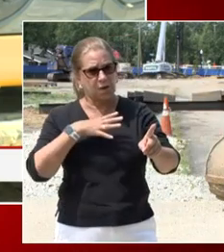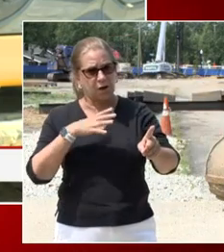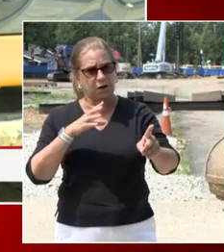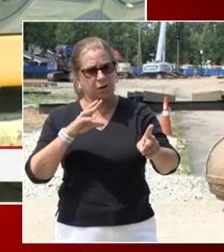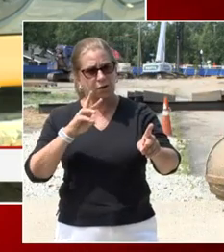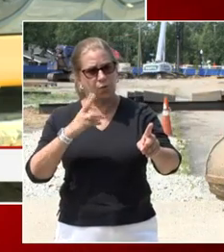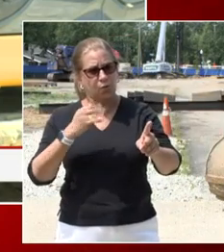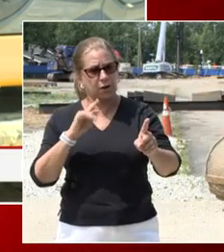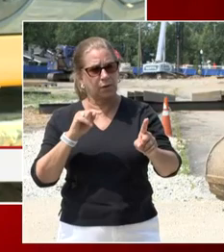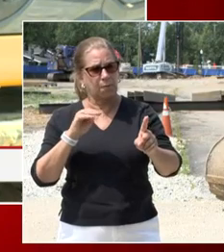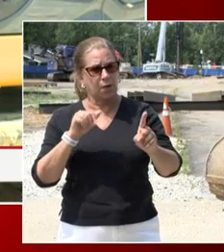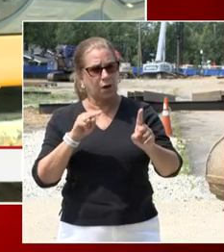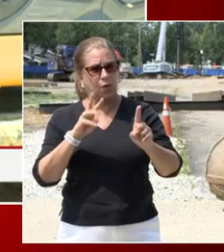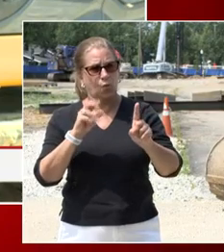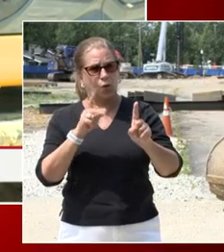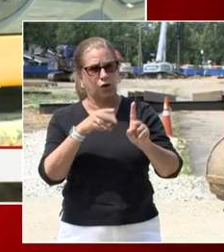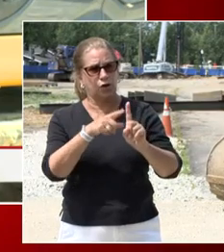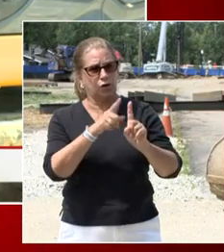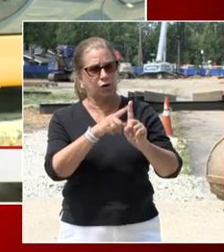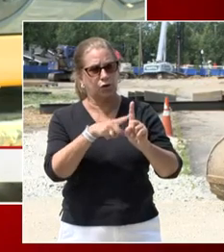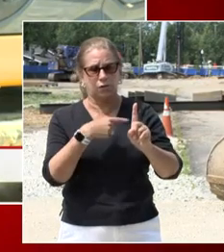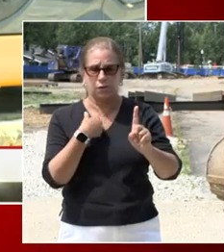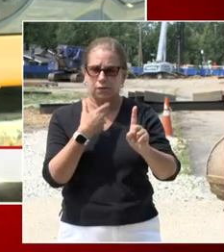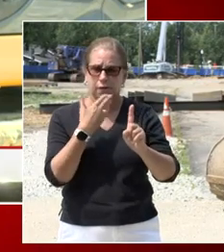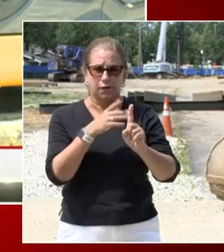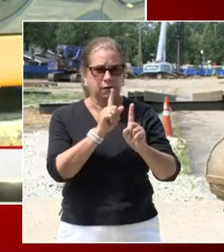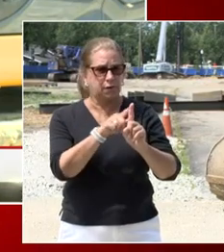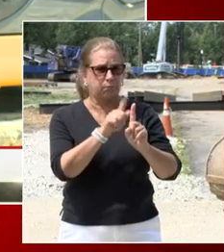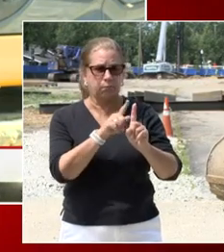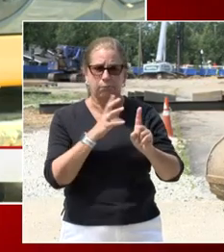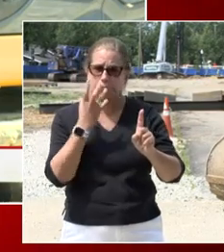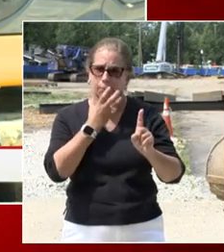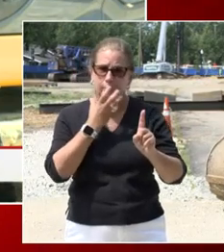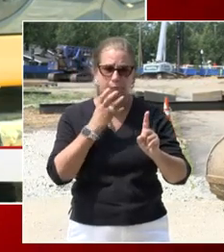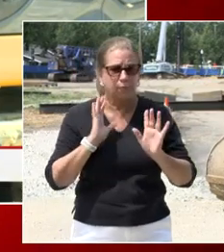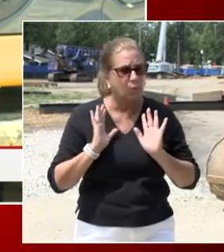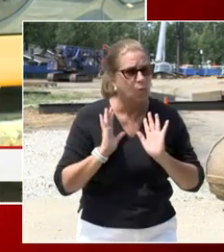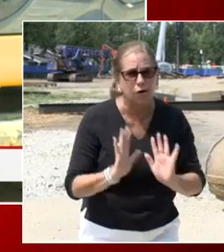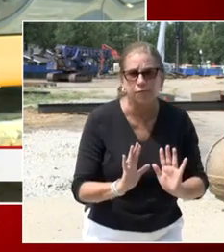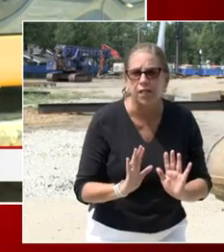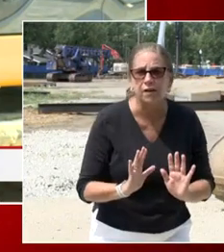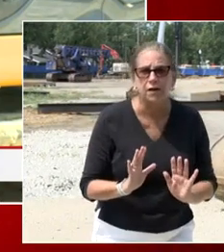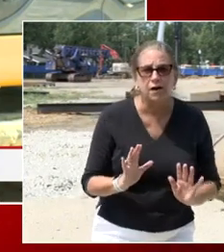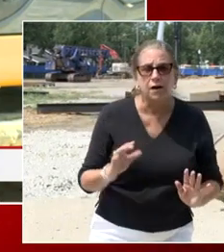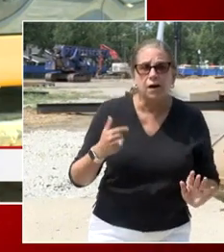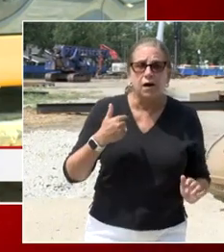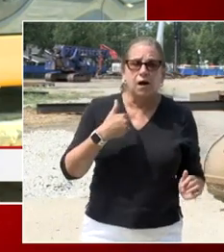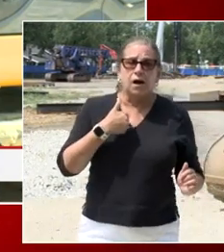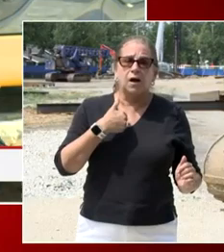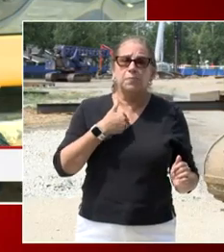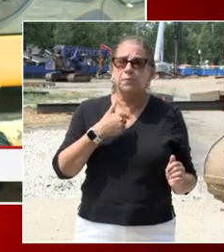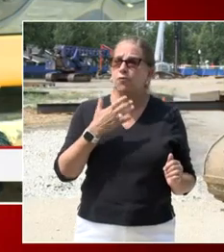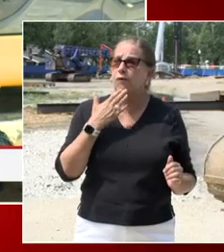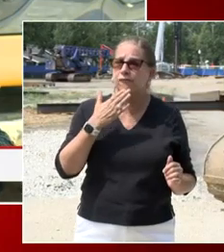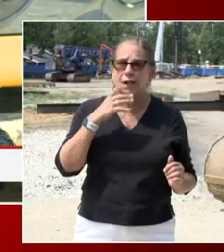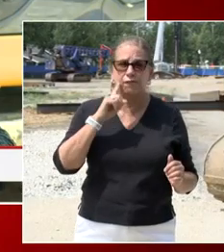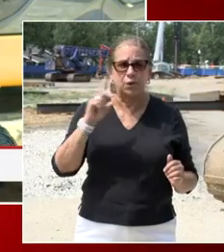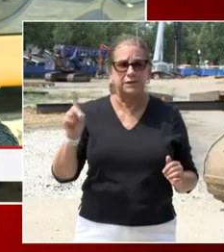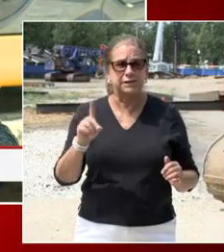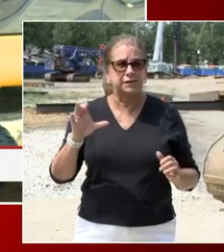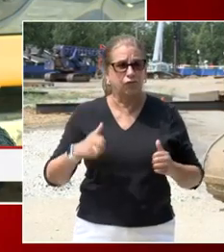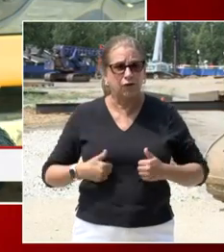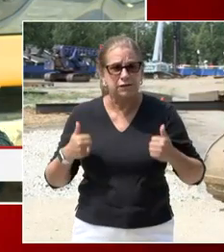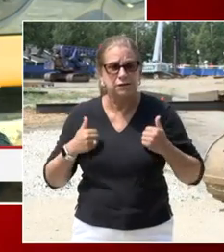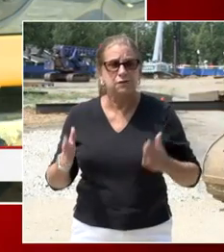I am so grateful to D.C. residents and businesses, D.C. government